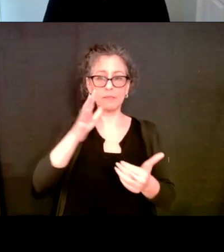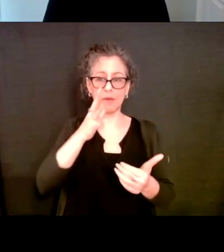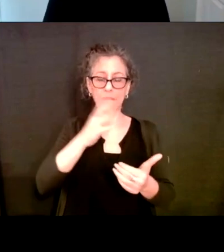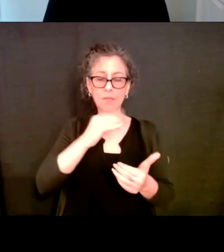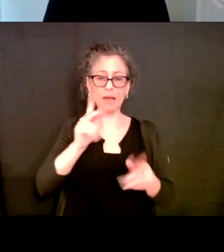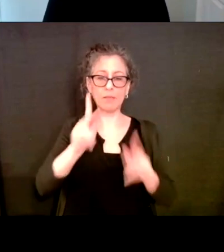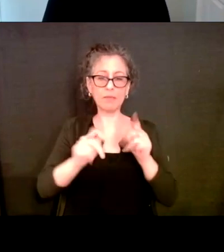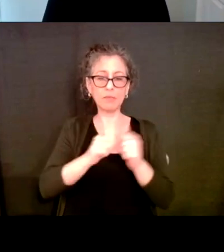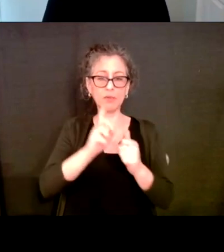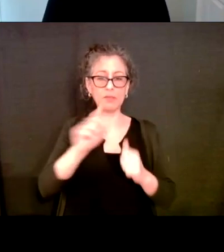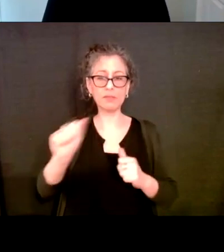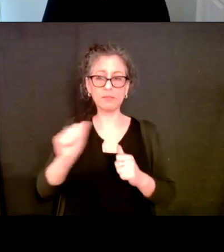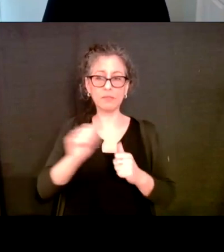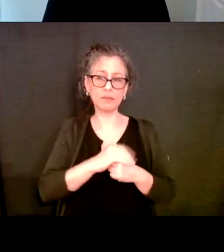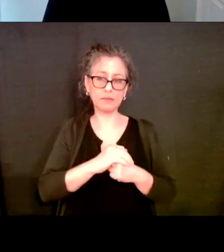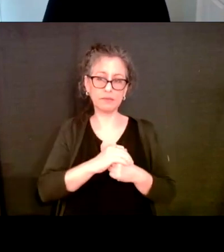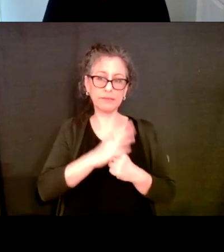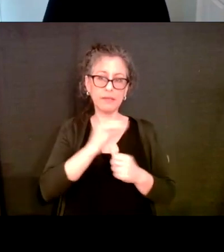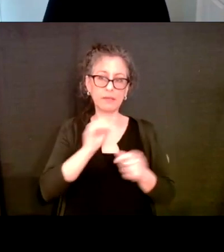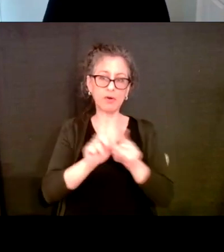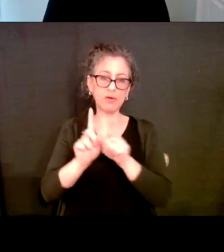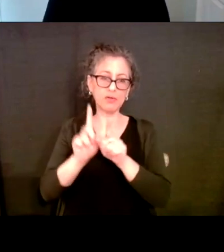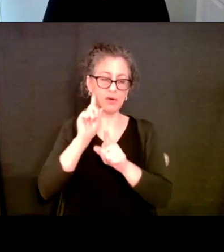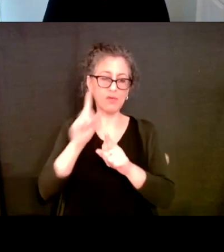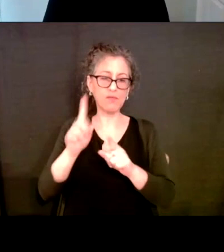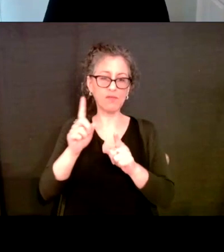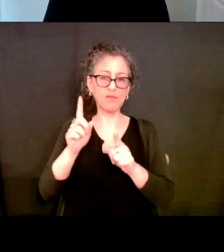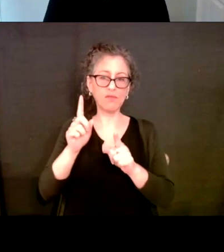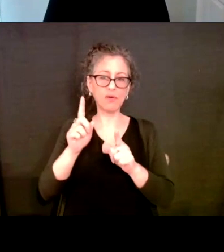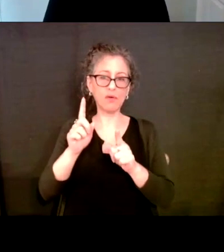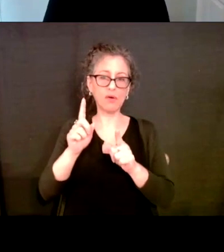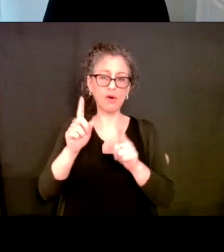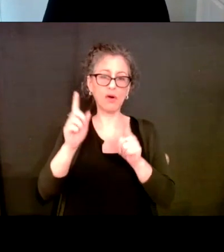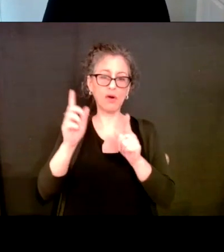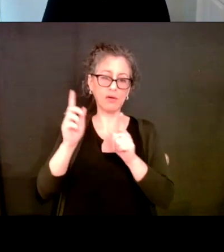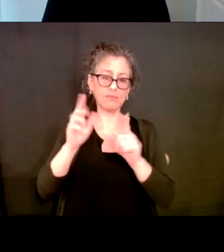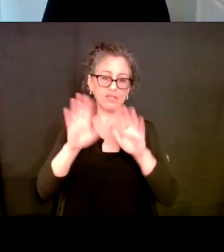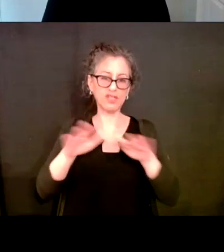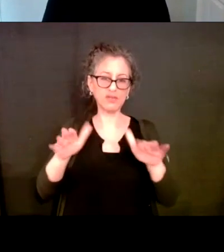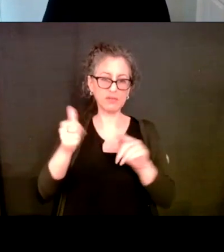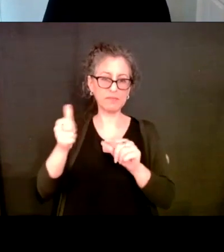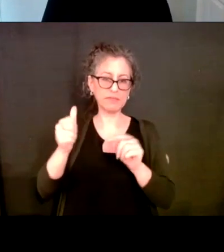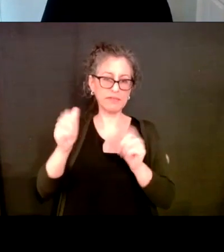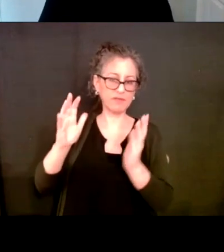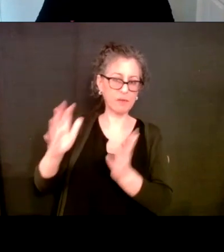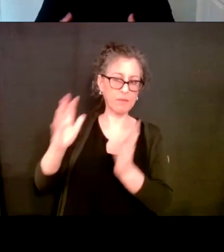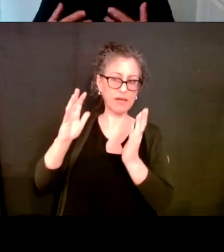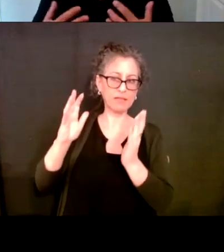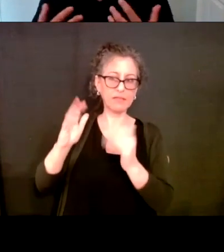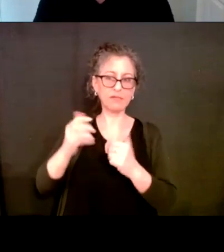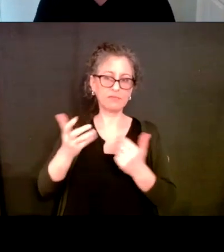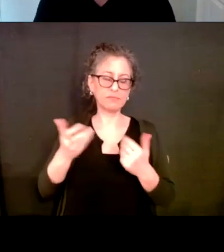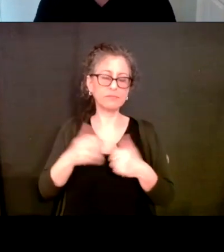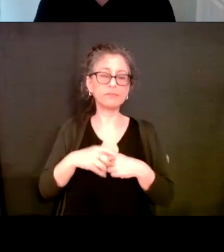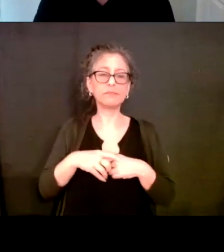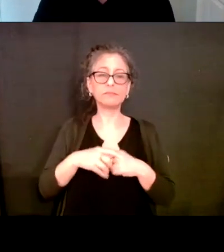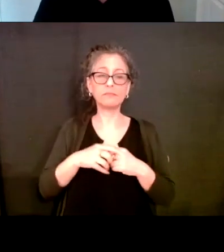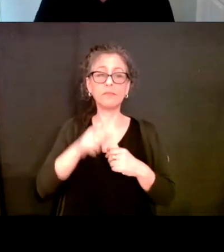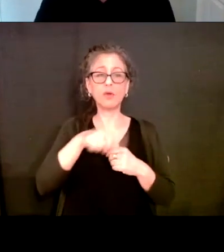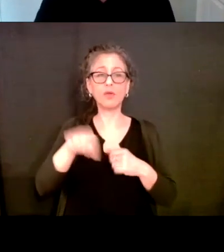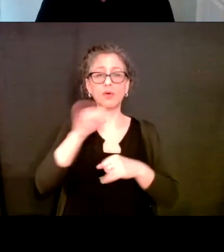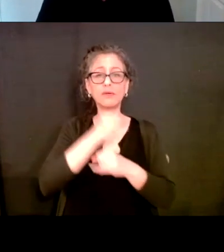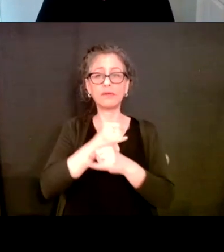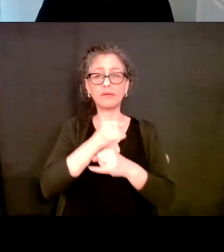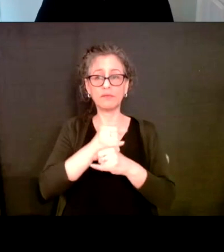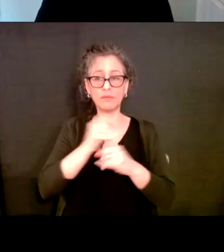people with disabilities, and also for unwanted and abandoned children. I'm happy to say that these institutions that